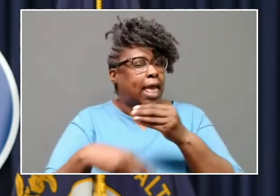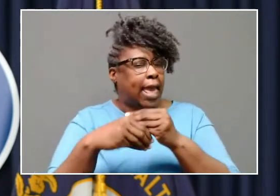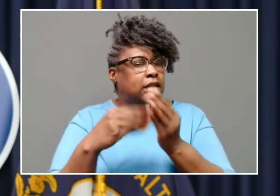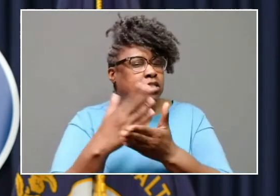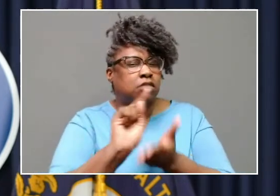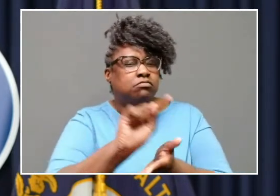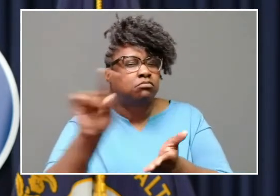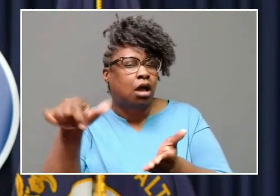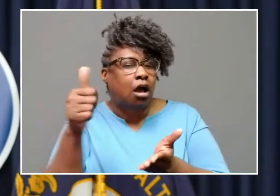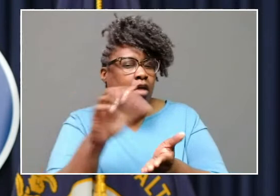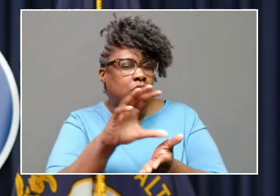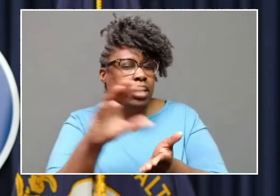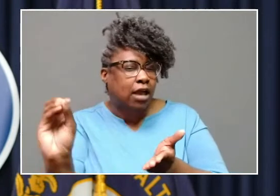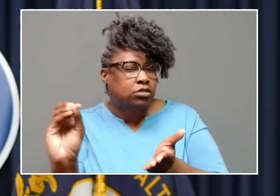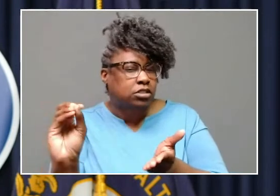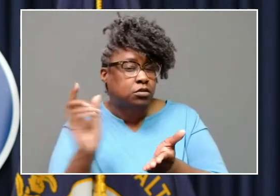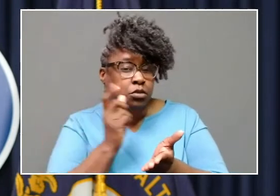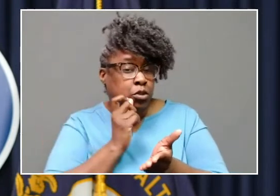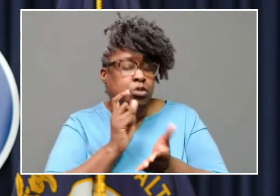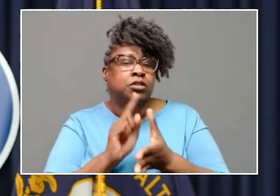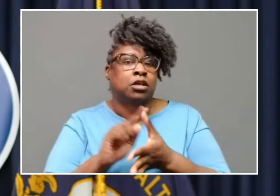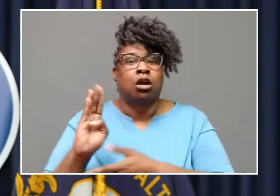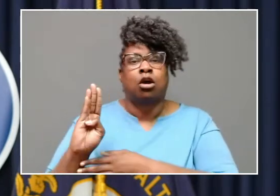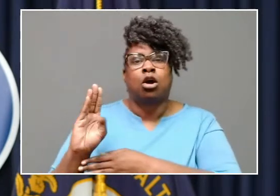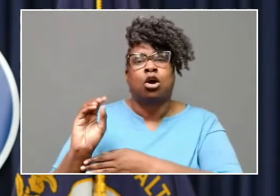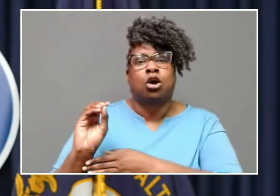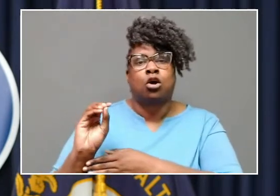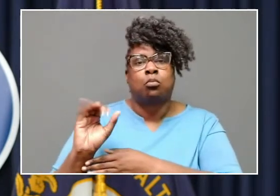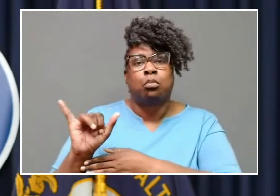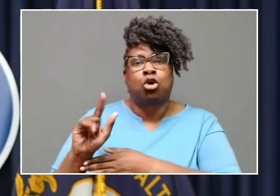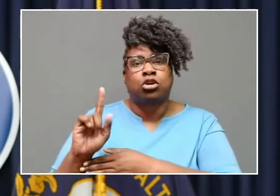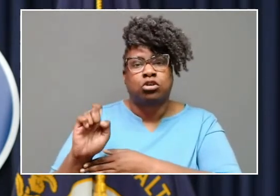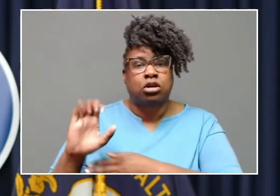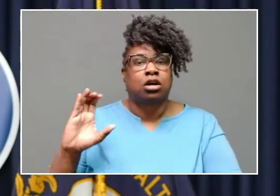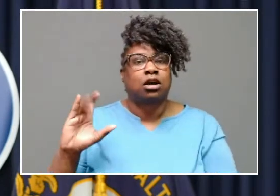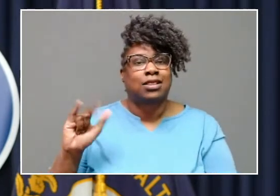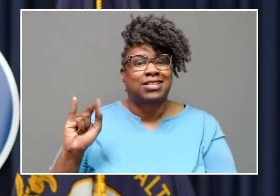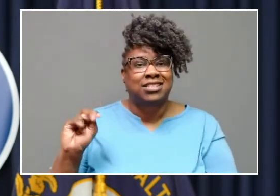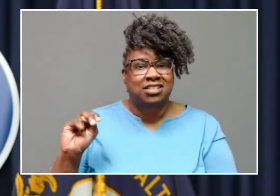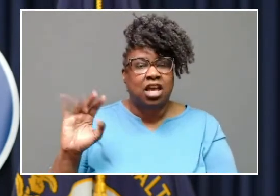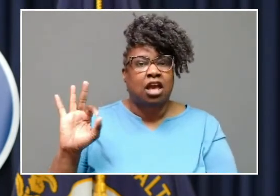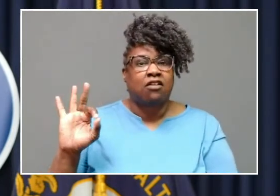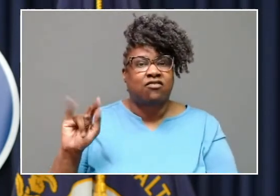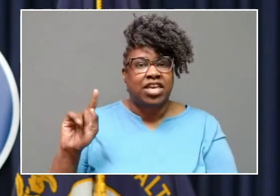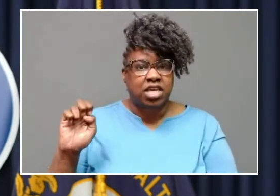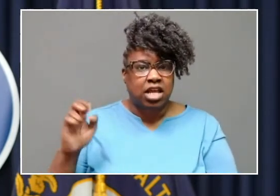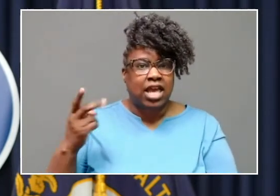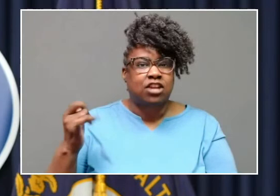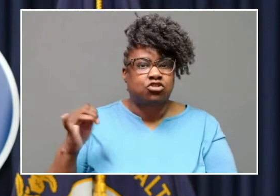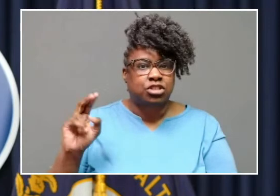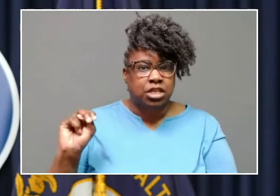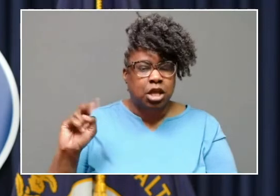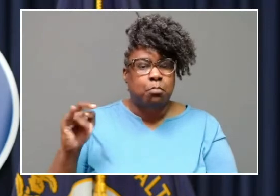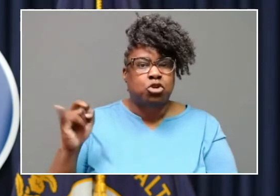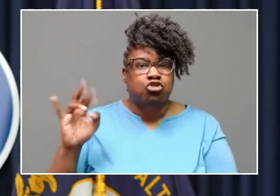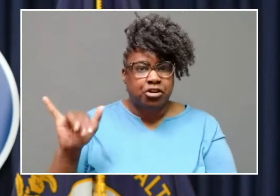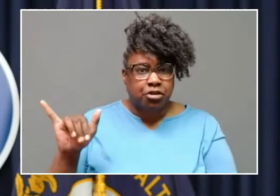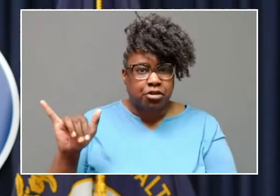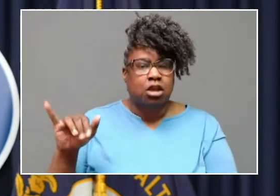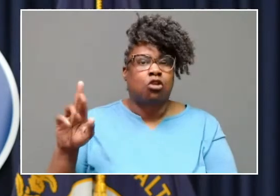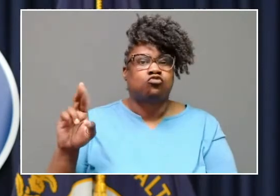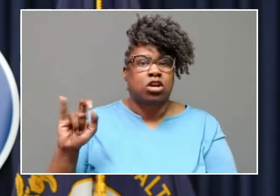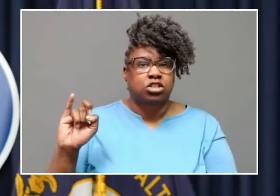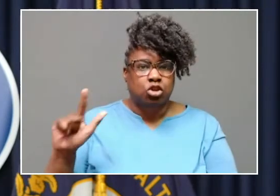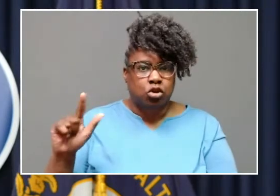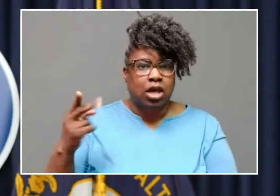that declaration: Boyle, Clinton, Fayette, Henderson, McCreary, Mercer, Pulaski, Russell, Wayne,